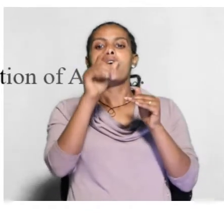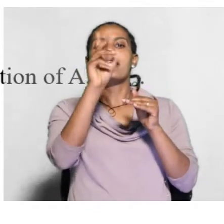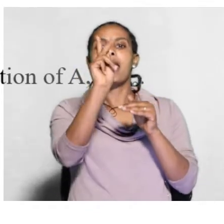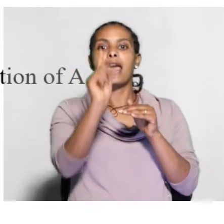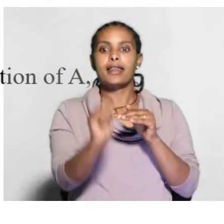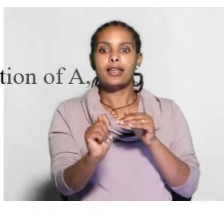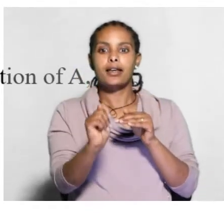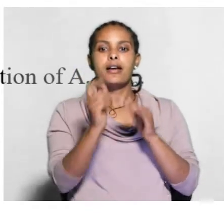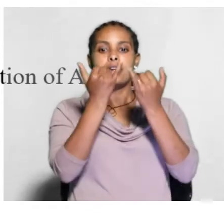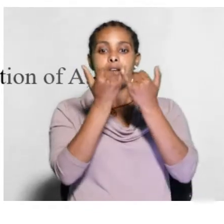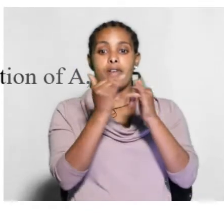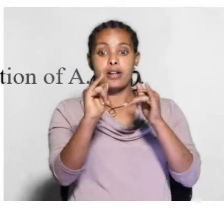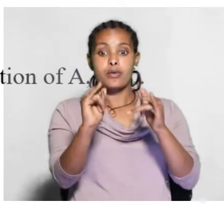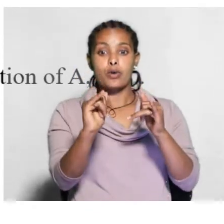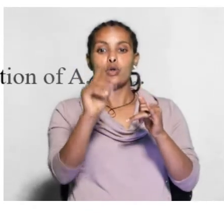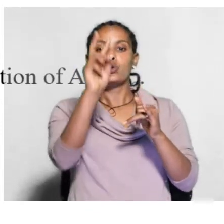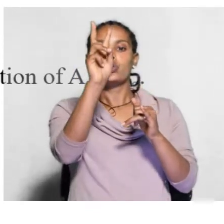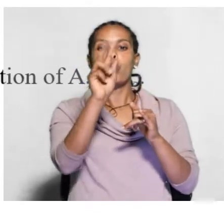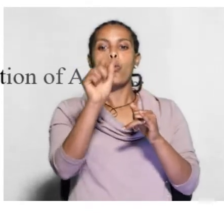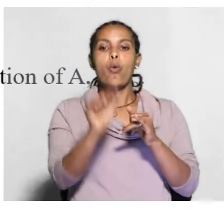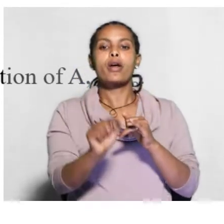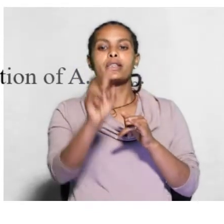Kt divided by